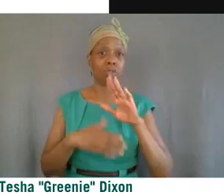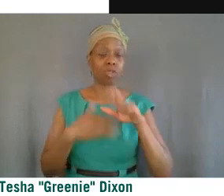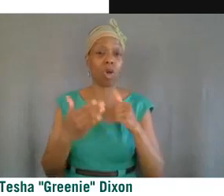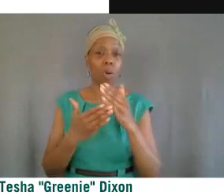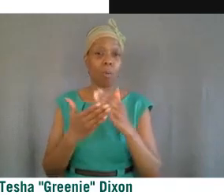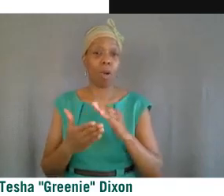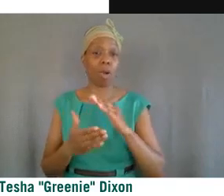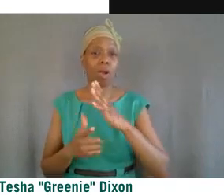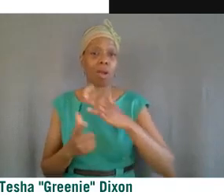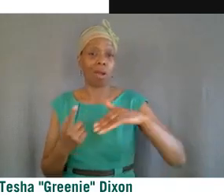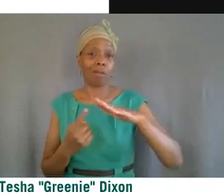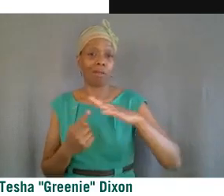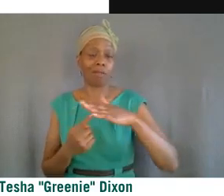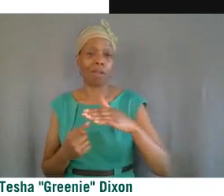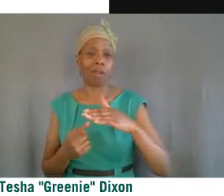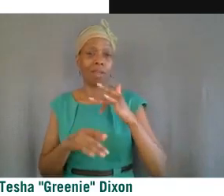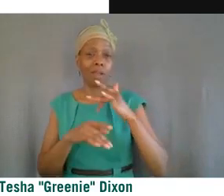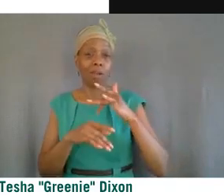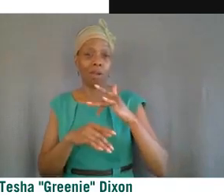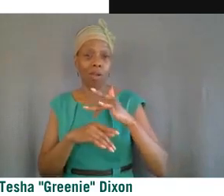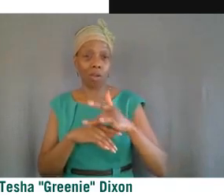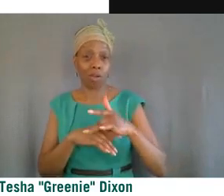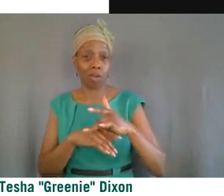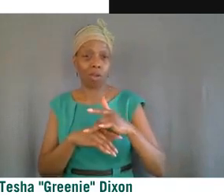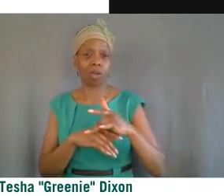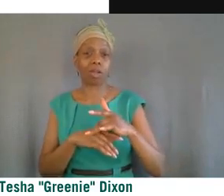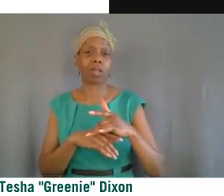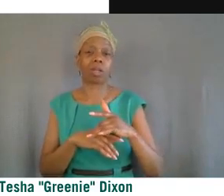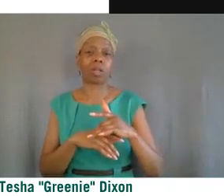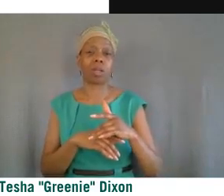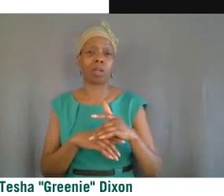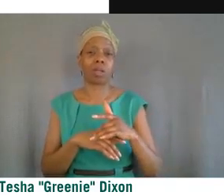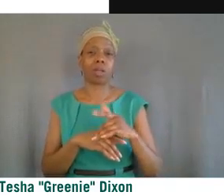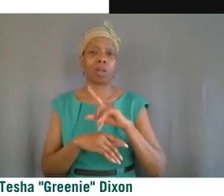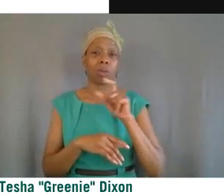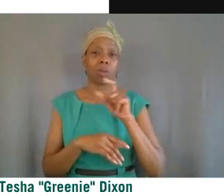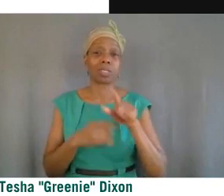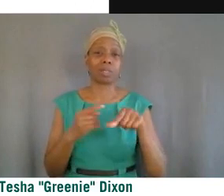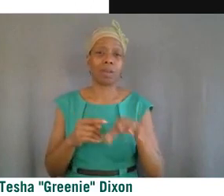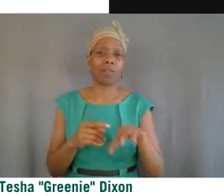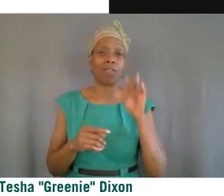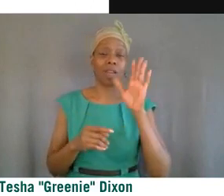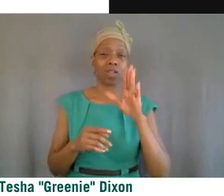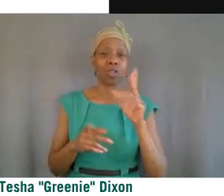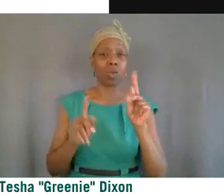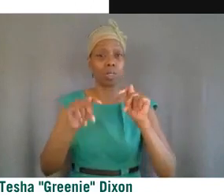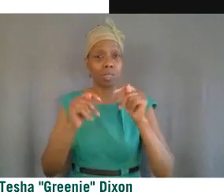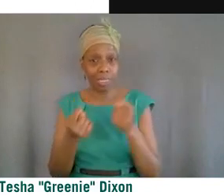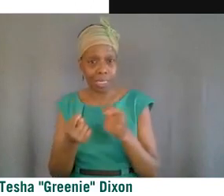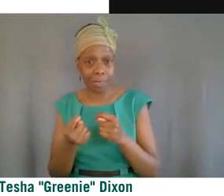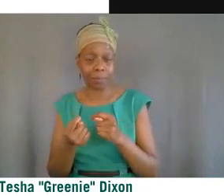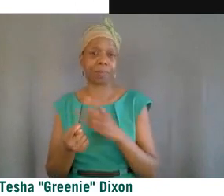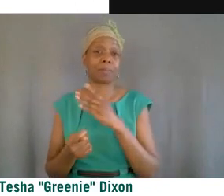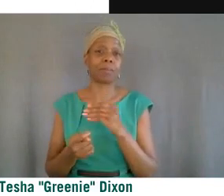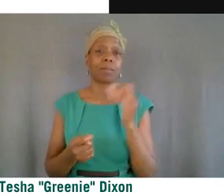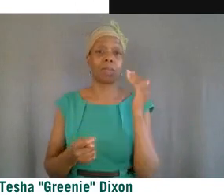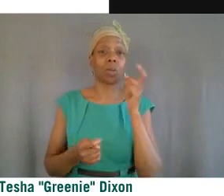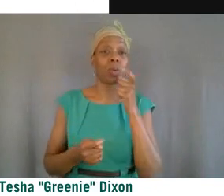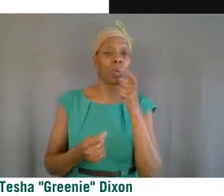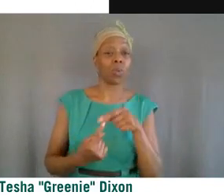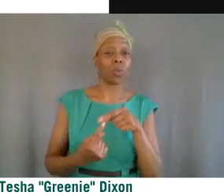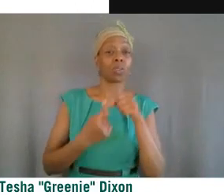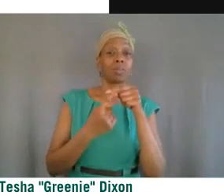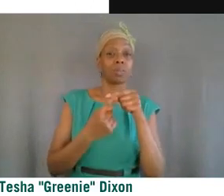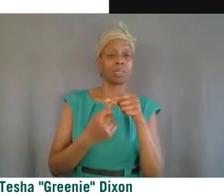earlier question on finding your clinician, finding your team, and who specializes particularly in cerebral palsy. And I know,